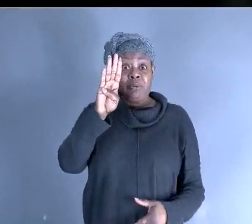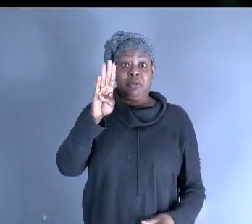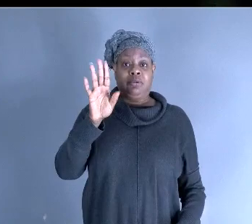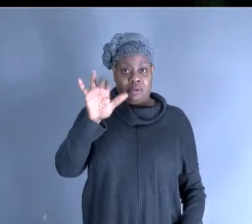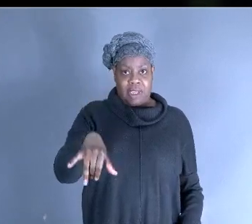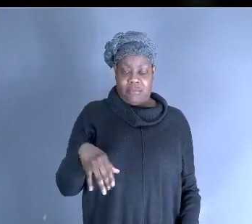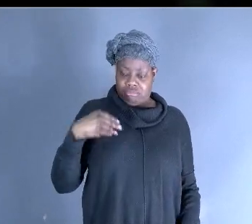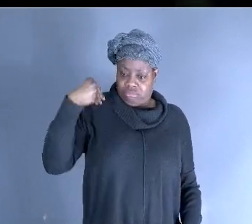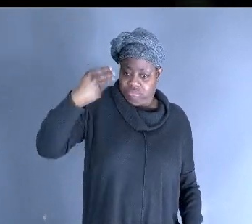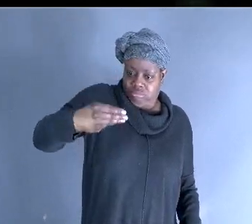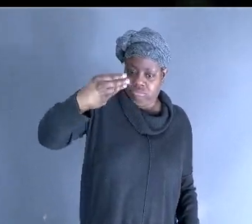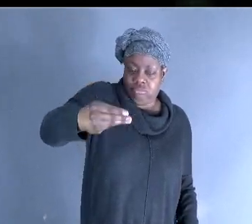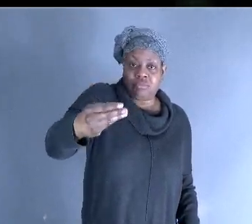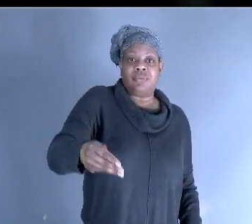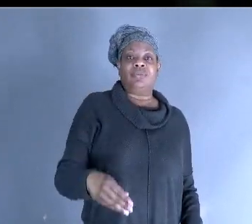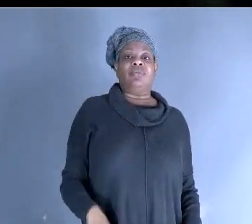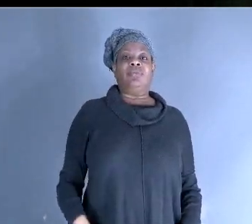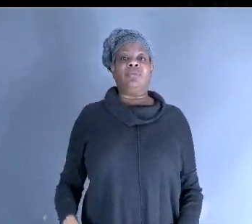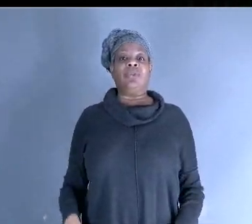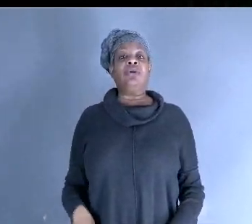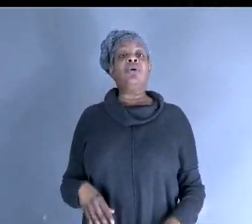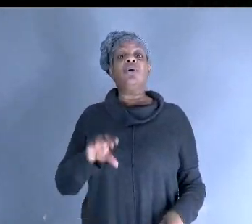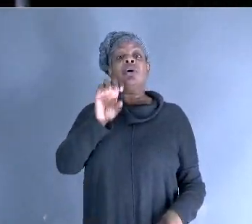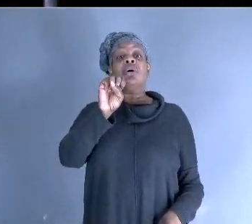And the Lord gave him wealth.